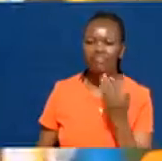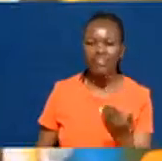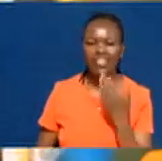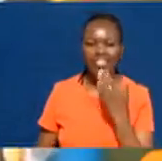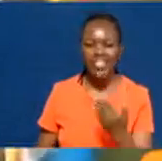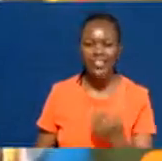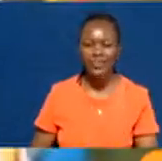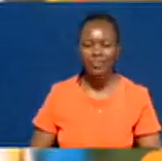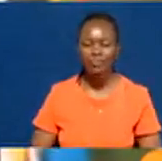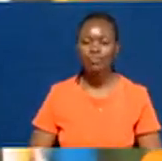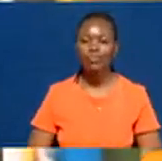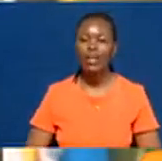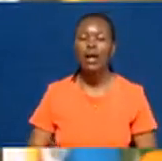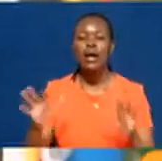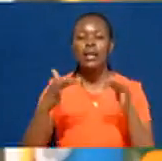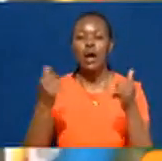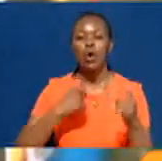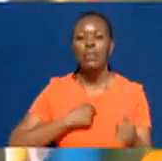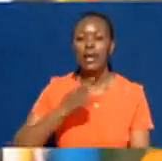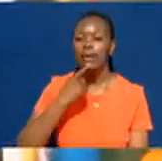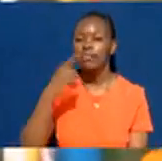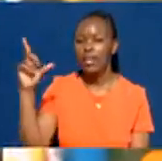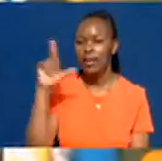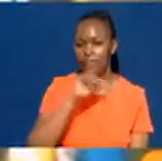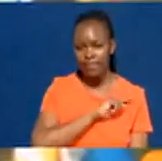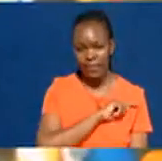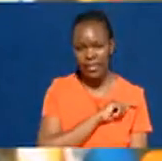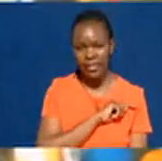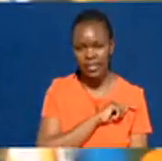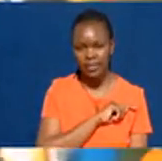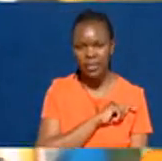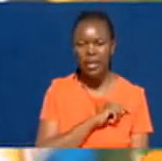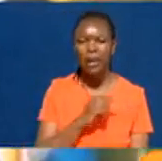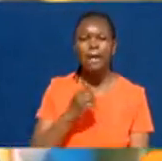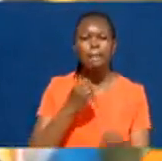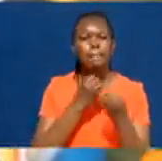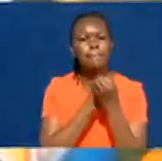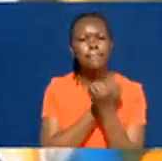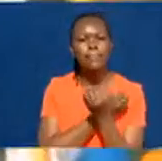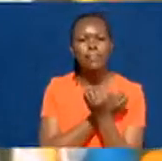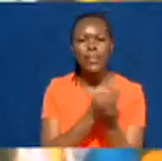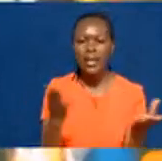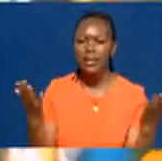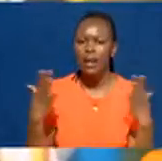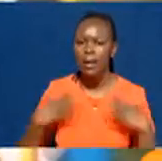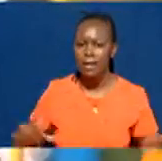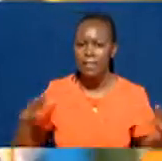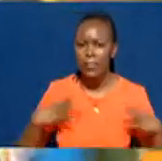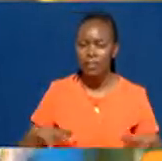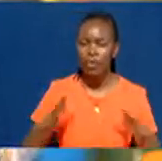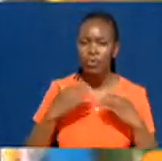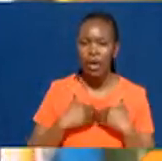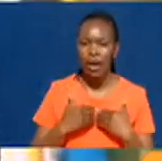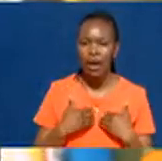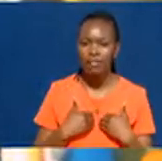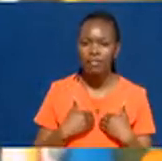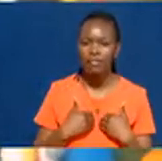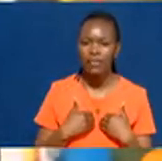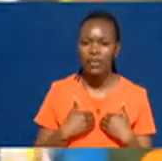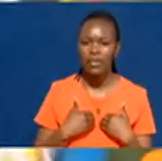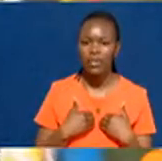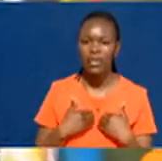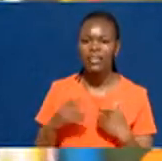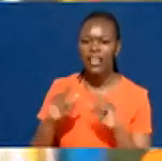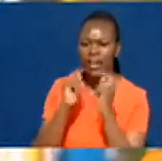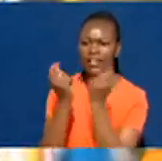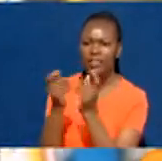You know, as I have said, there are many people who today are in Azimio, not